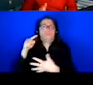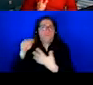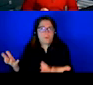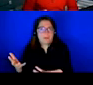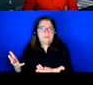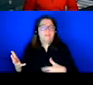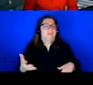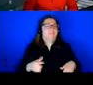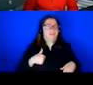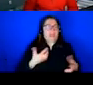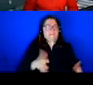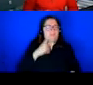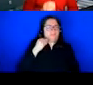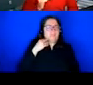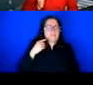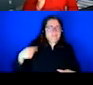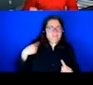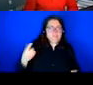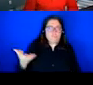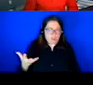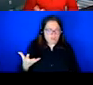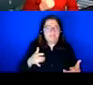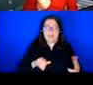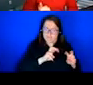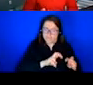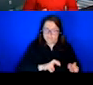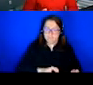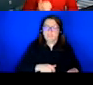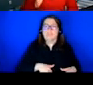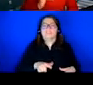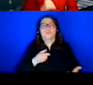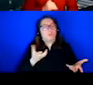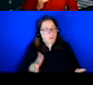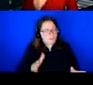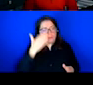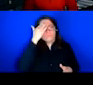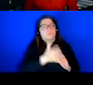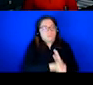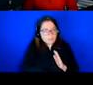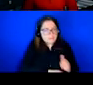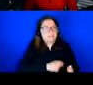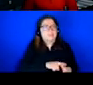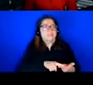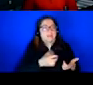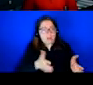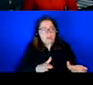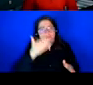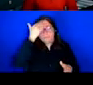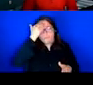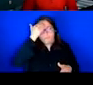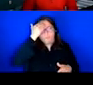might maybe have a better understanding of where your strengths are and kind of what to build on than you would kind of entering.